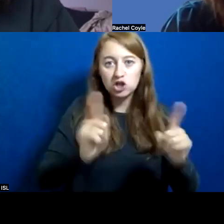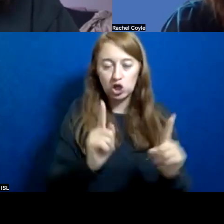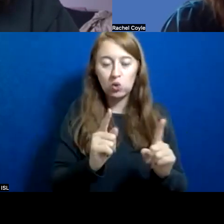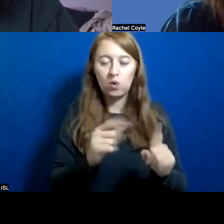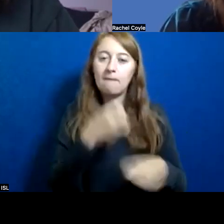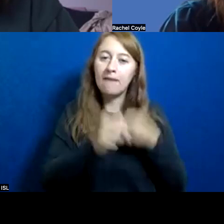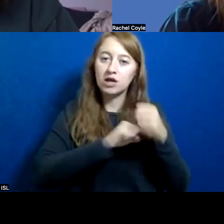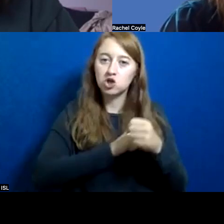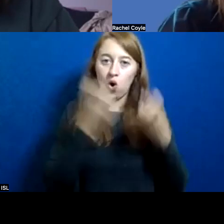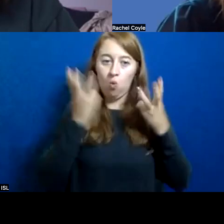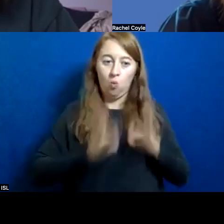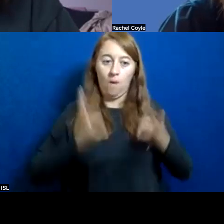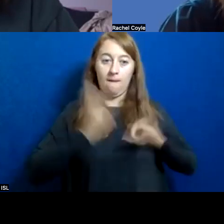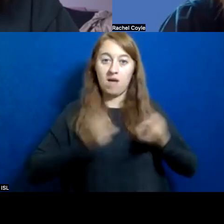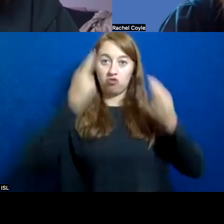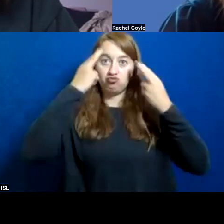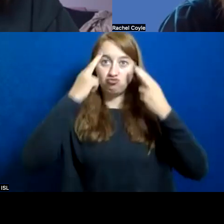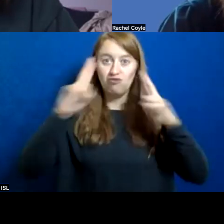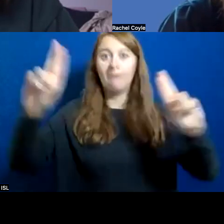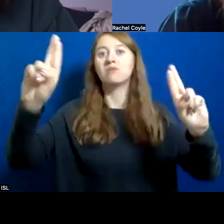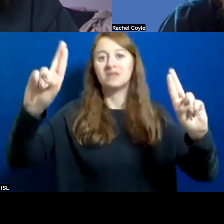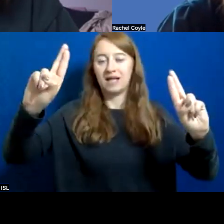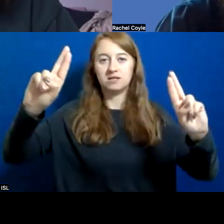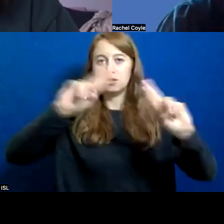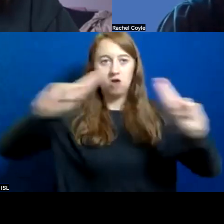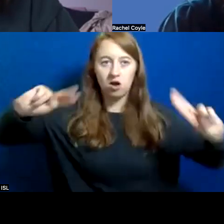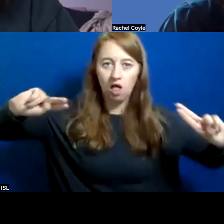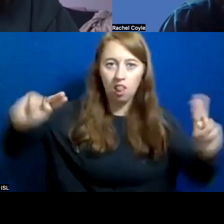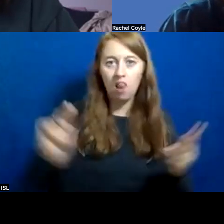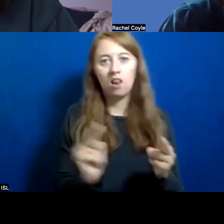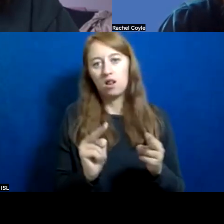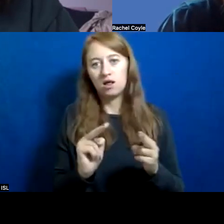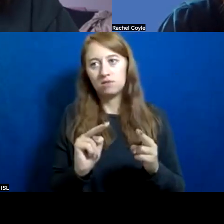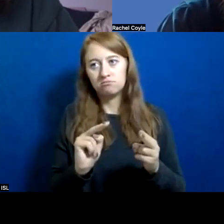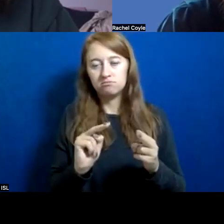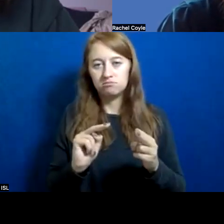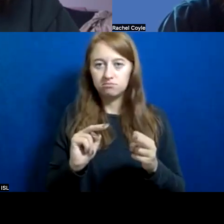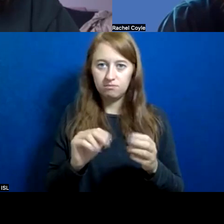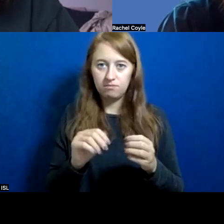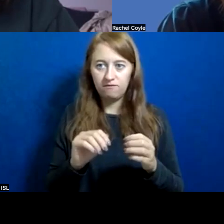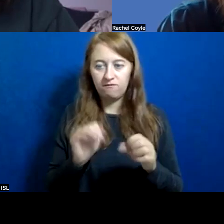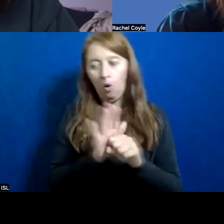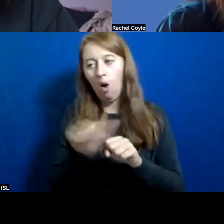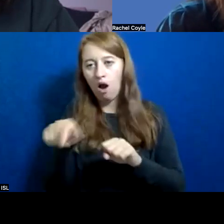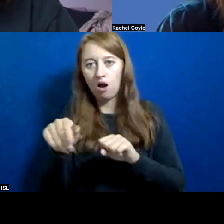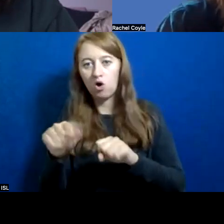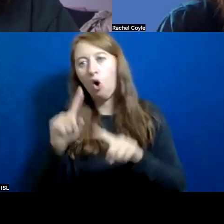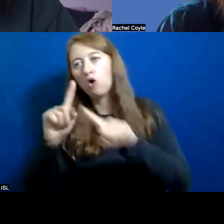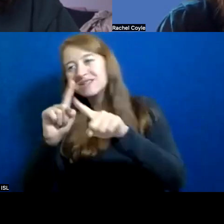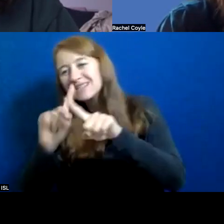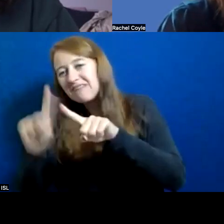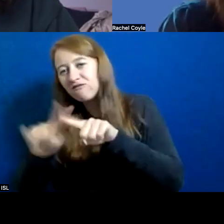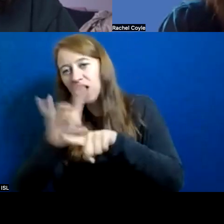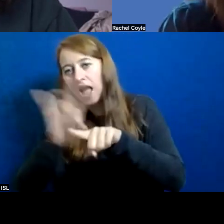is not diminished to accommodate broader diversity in all chambers? And this came in from Rachel. What supports can be developed